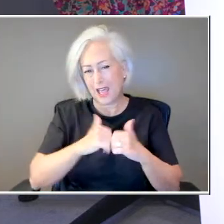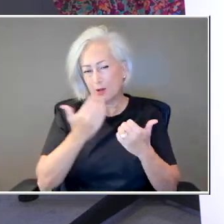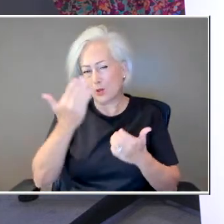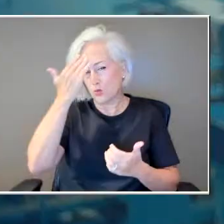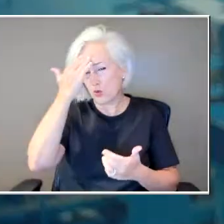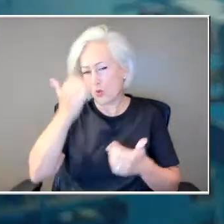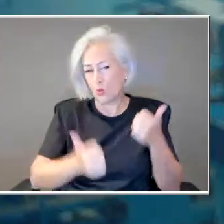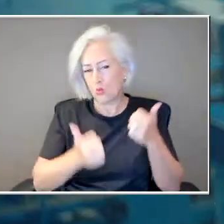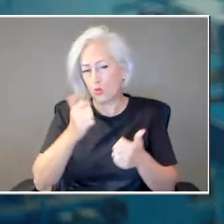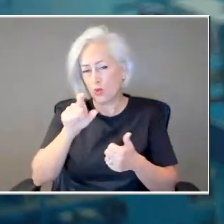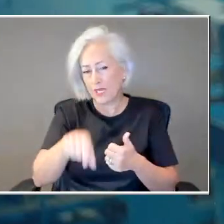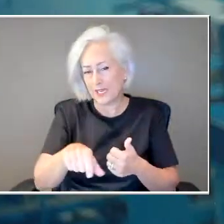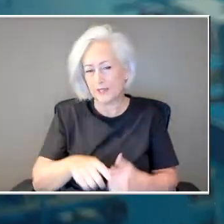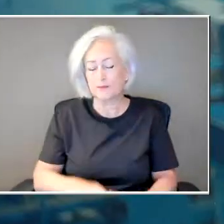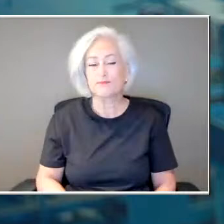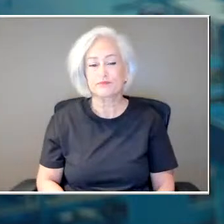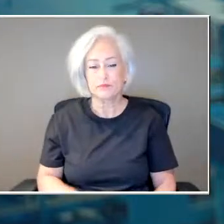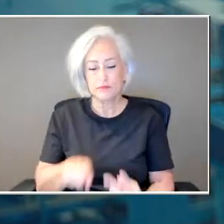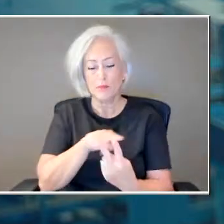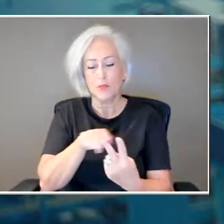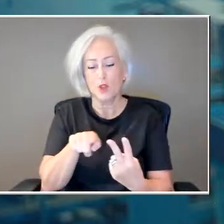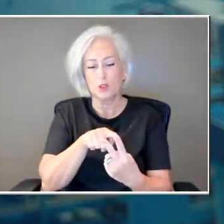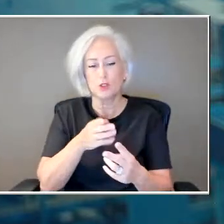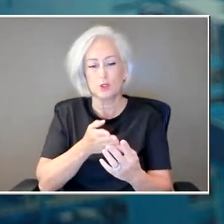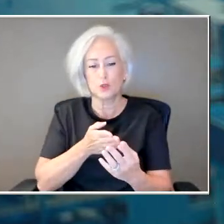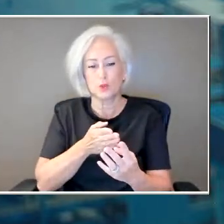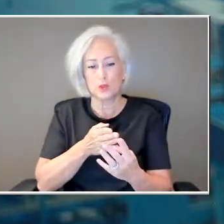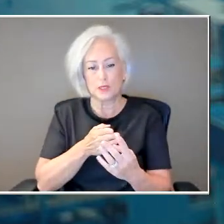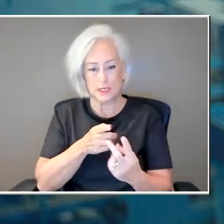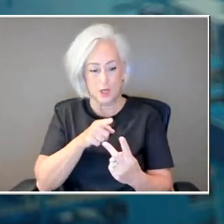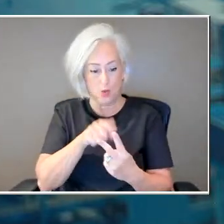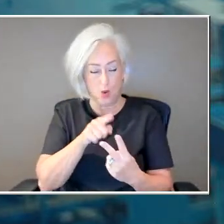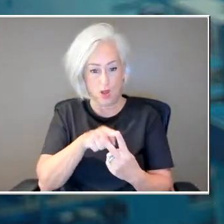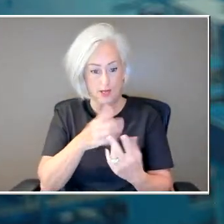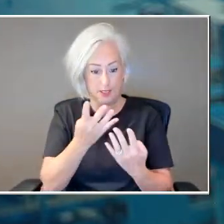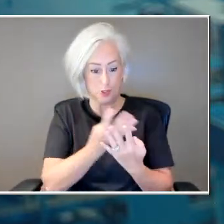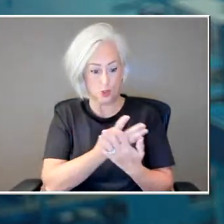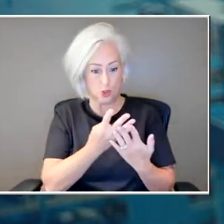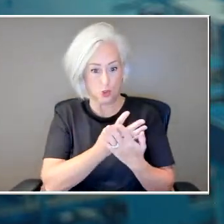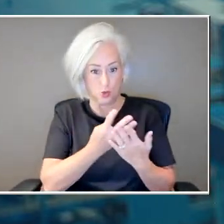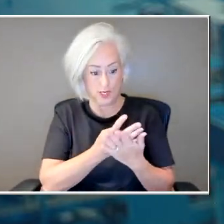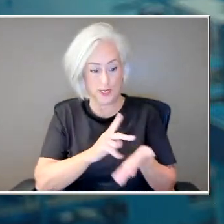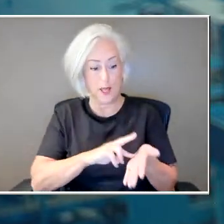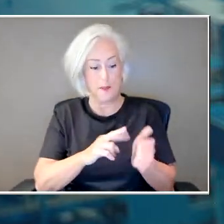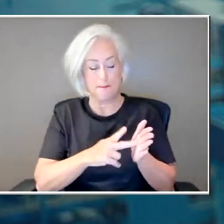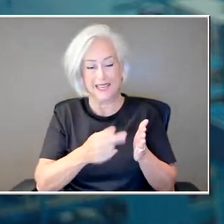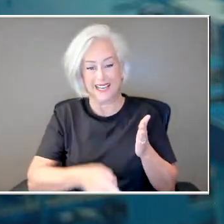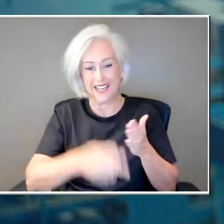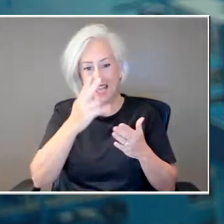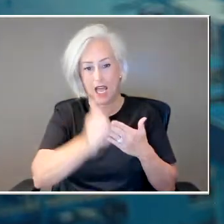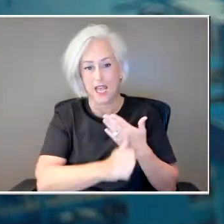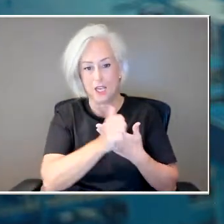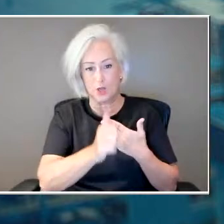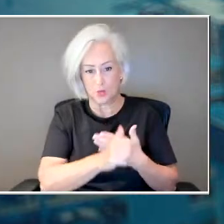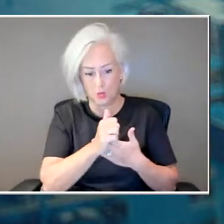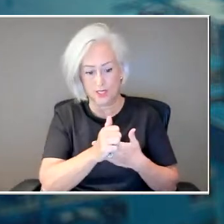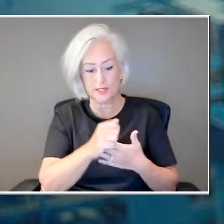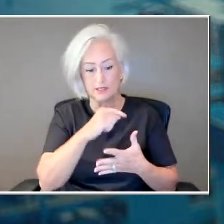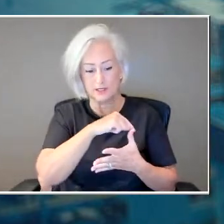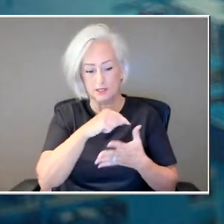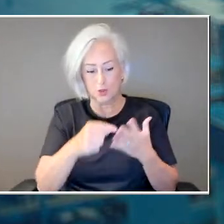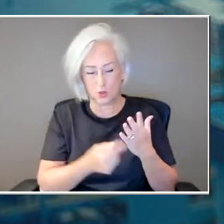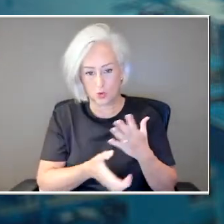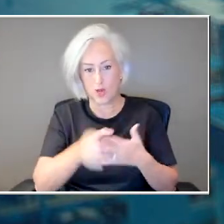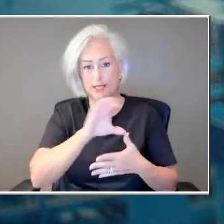So there's 2 different sides of breast MRIs. One is a screening, so patients who meet high-risk criteria, those that have been found to